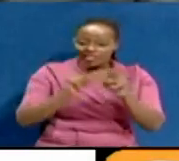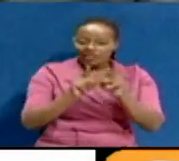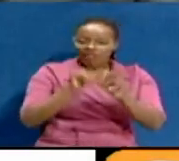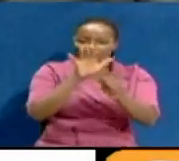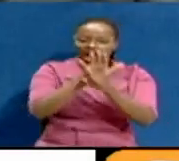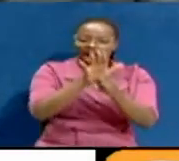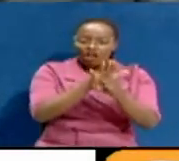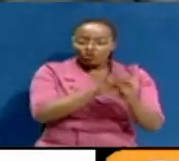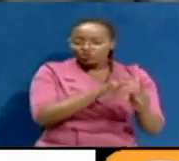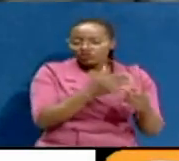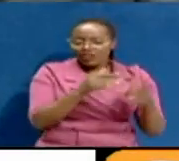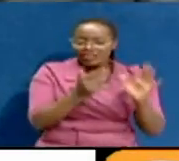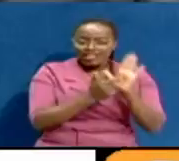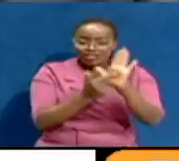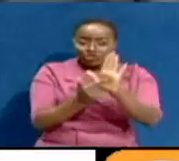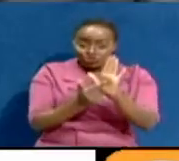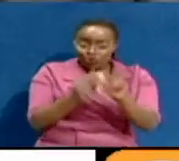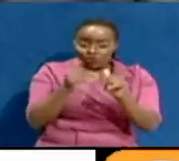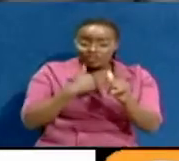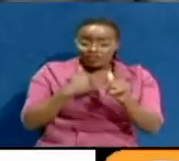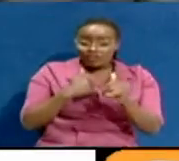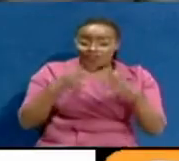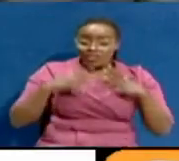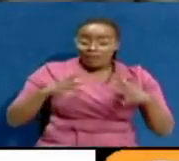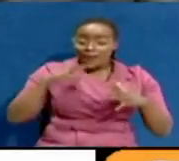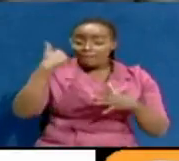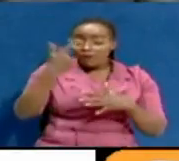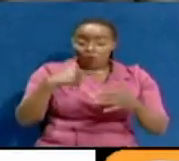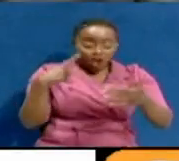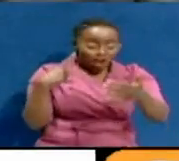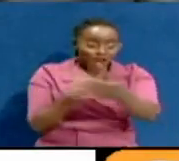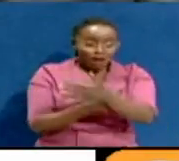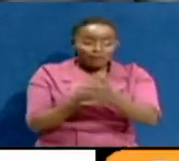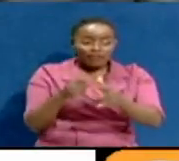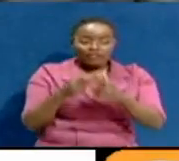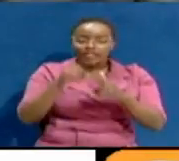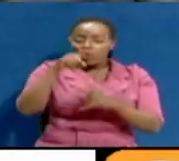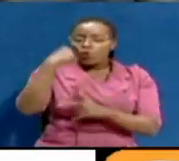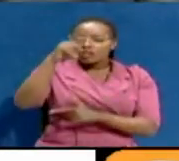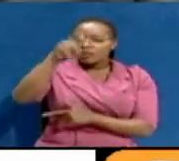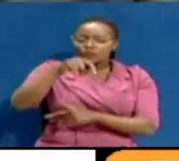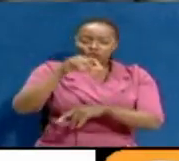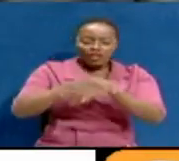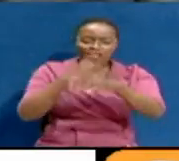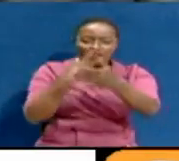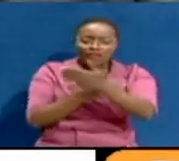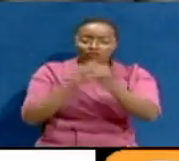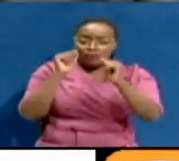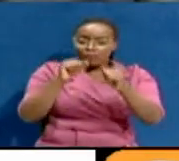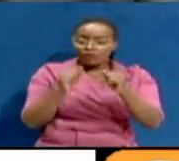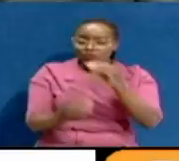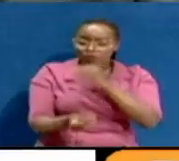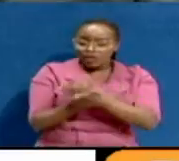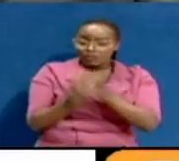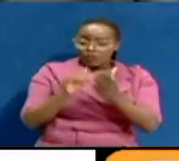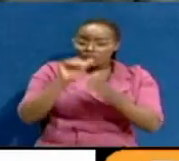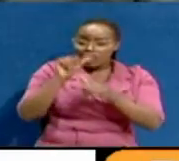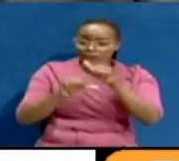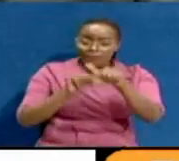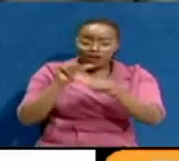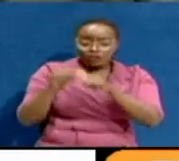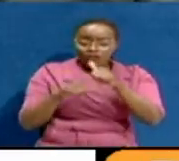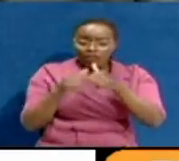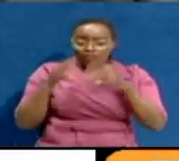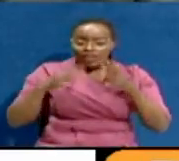most common symptoms? What do we know about those who should get the virus, those who shouldn't get the virus? Are you able to give us more details in regards